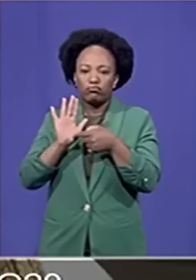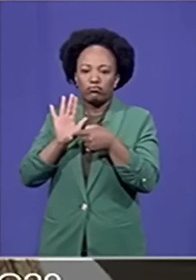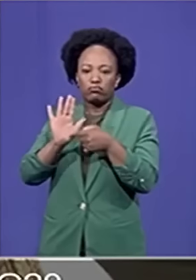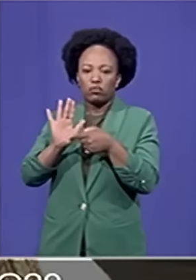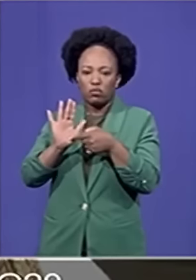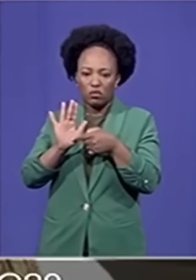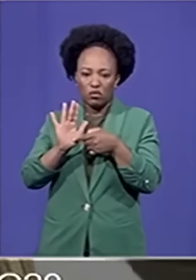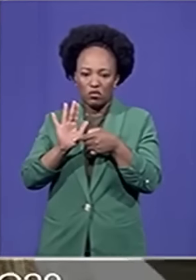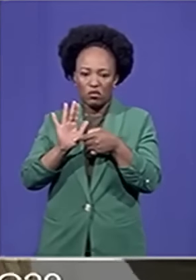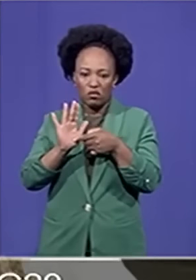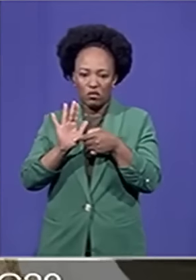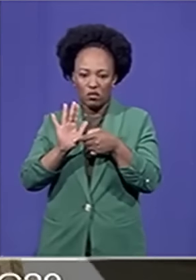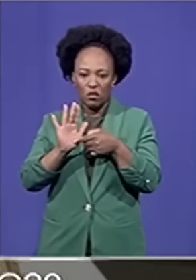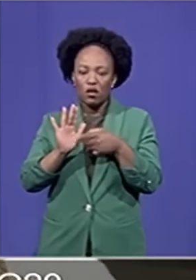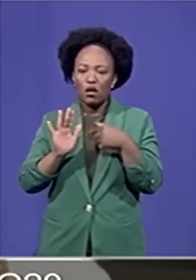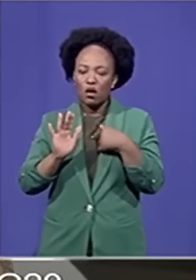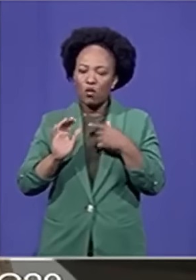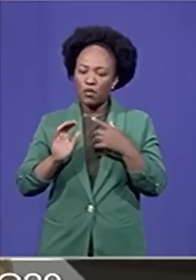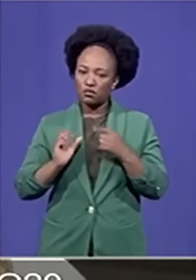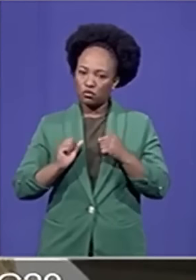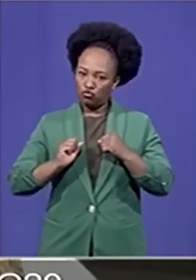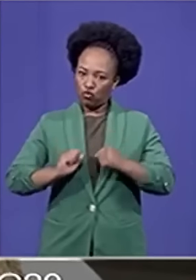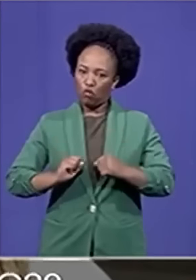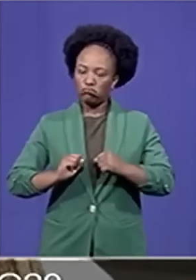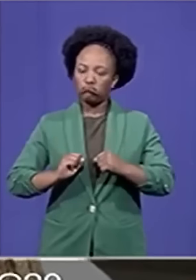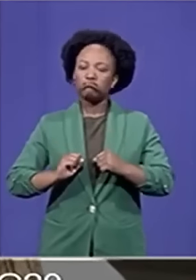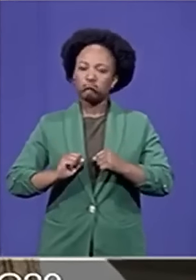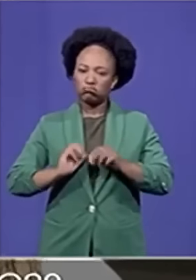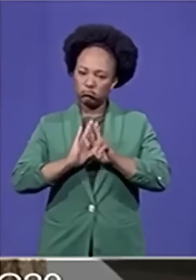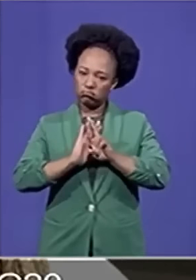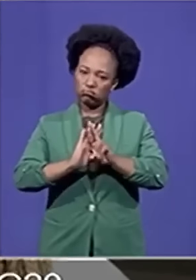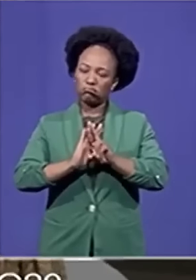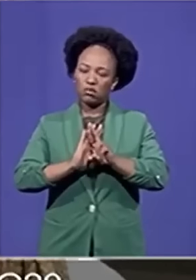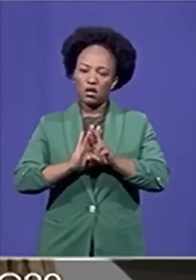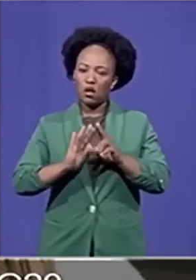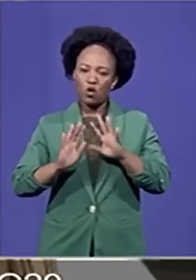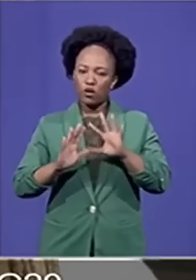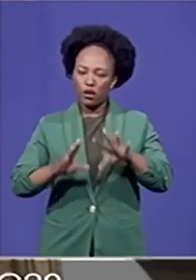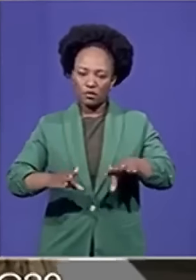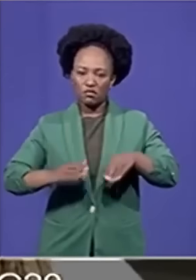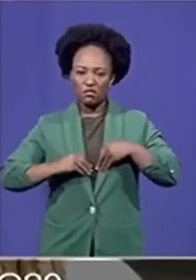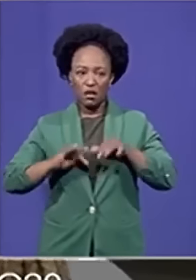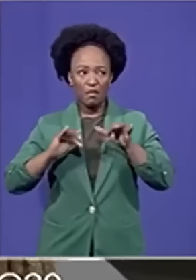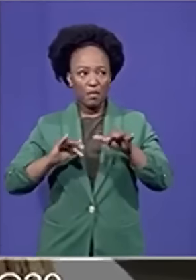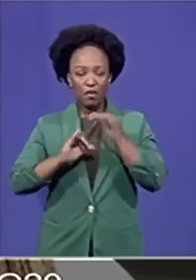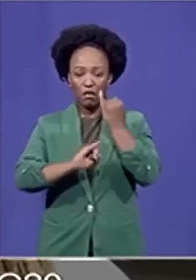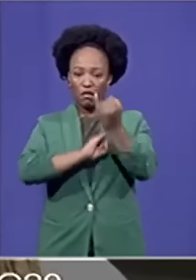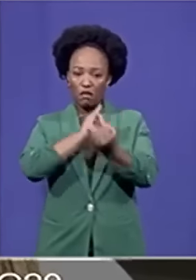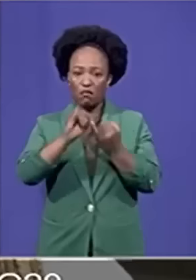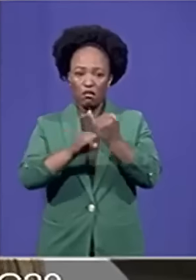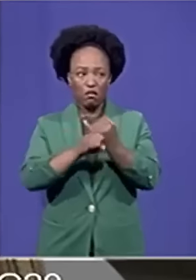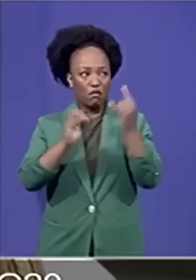kana ra ema ra phahama ra bontsha hore ha re no dumella fela hore batho ba tswang ka ntle haholo batho ba